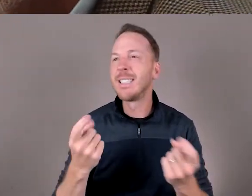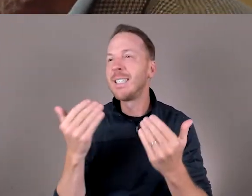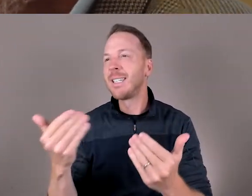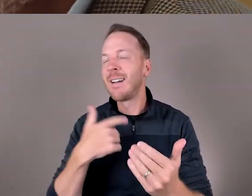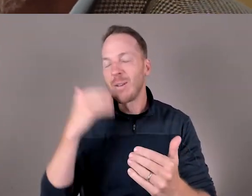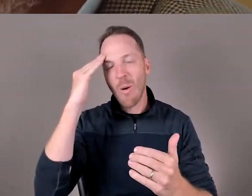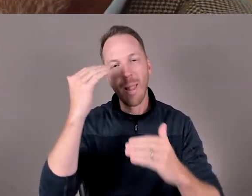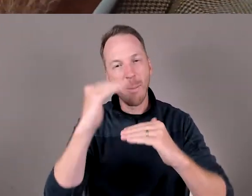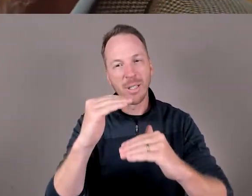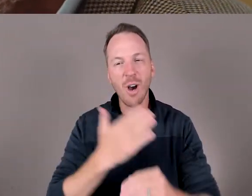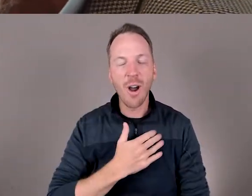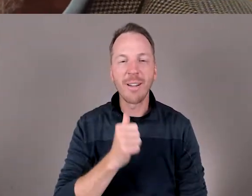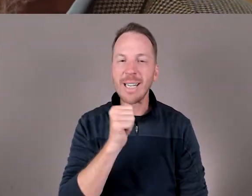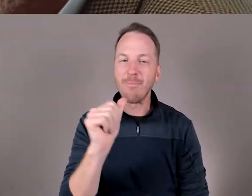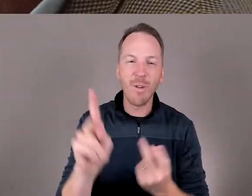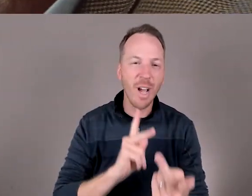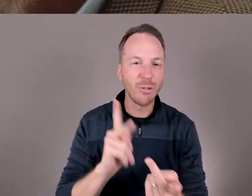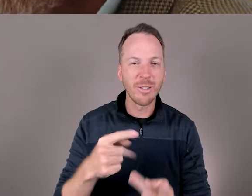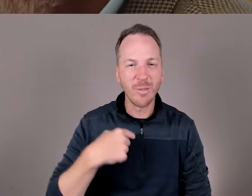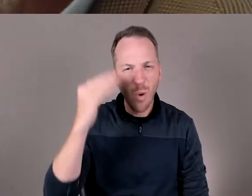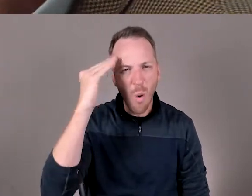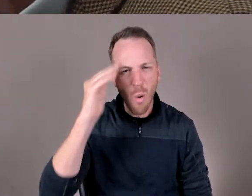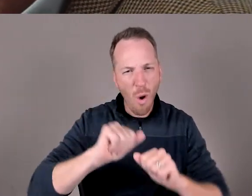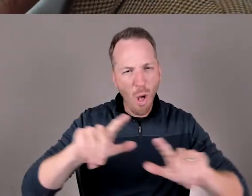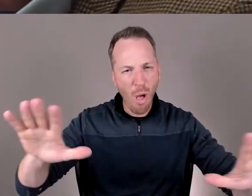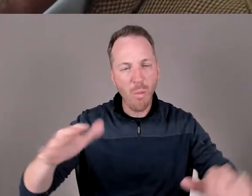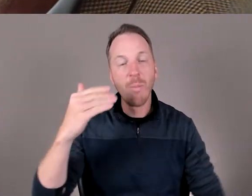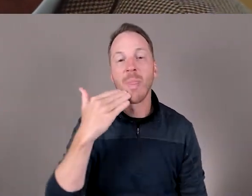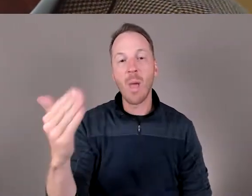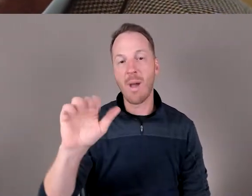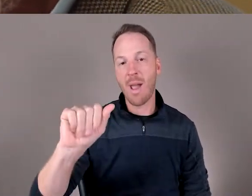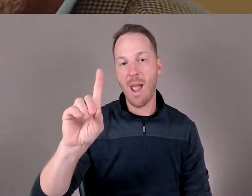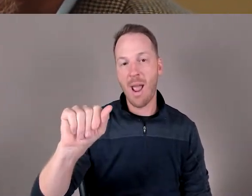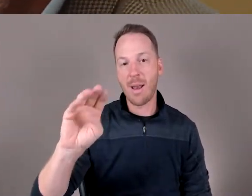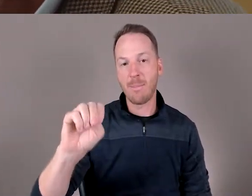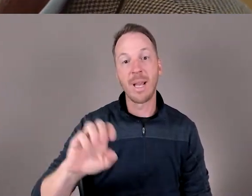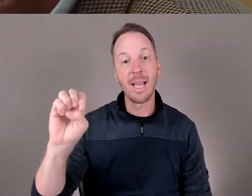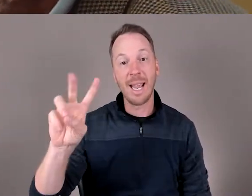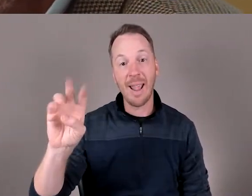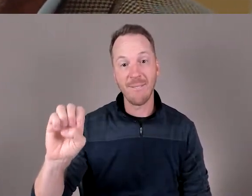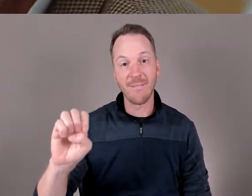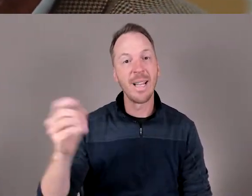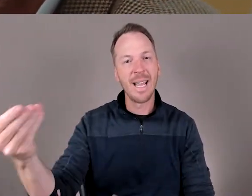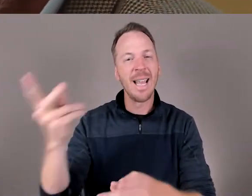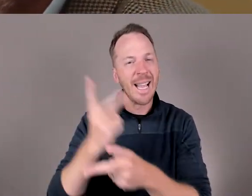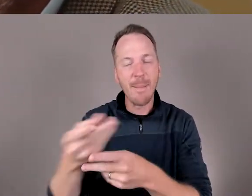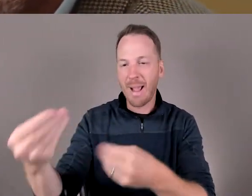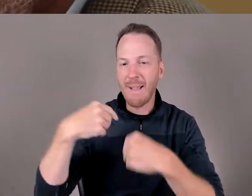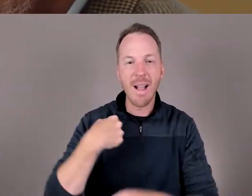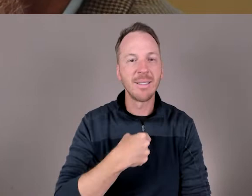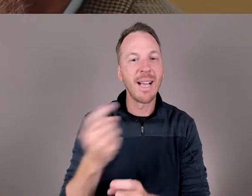limitations and our imperfections. And thank you, Adam and Eve, for giving us the gift that keeps on giving.